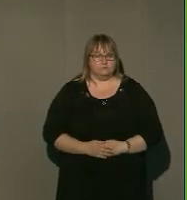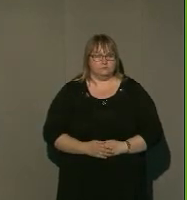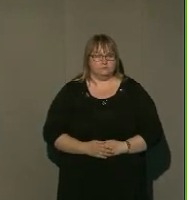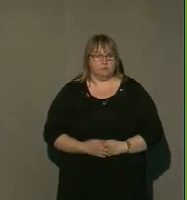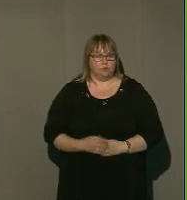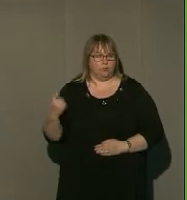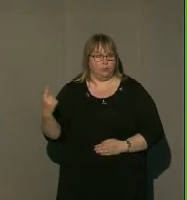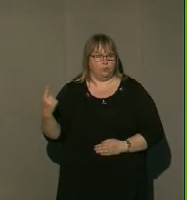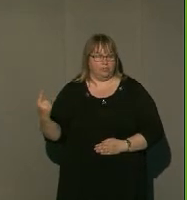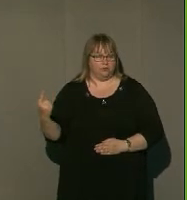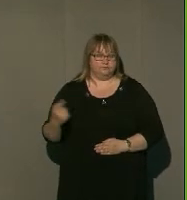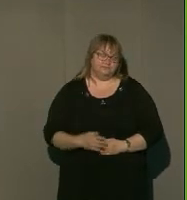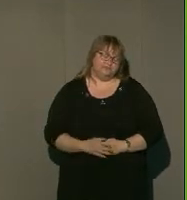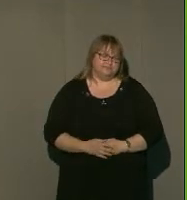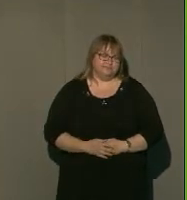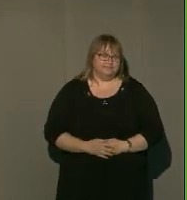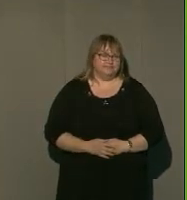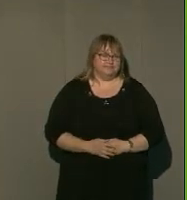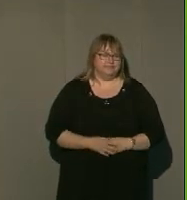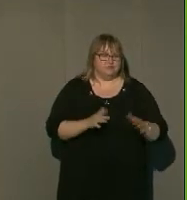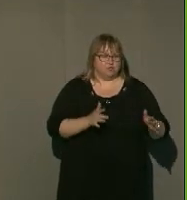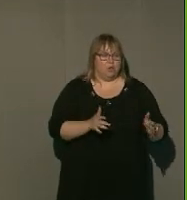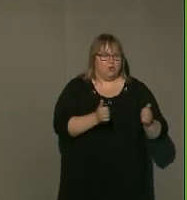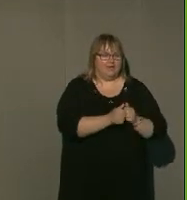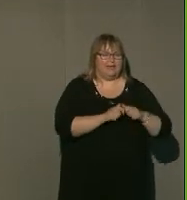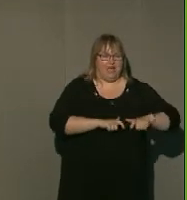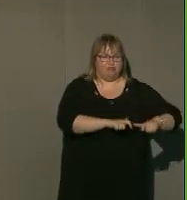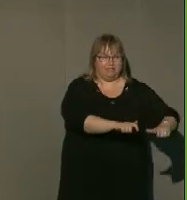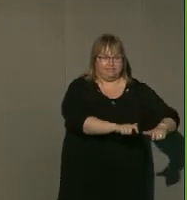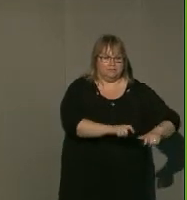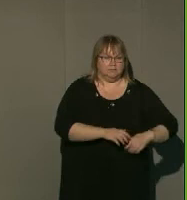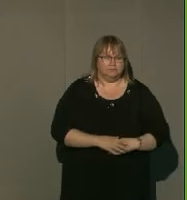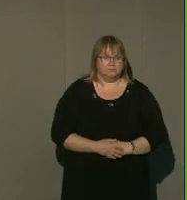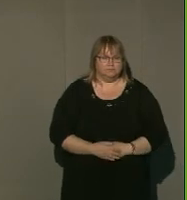1 against. Okay, thank you. That is clearly carried. Right.